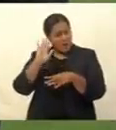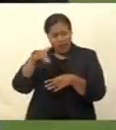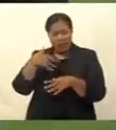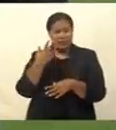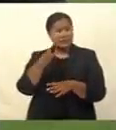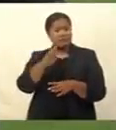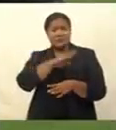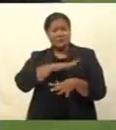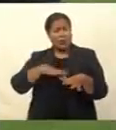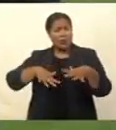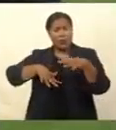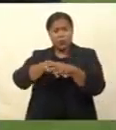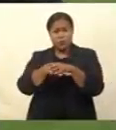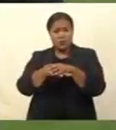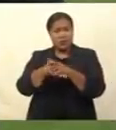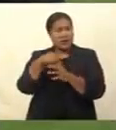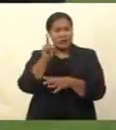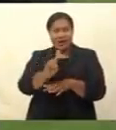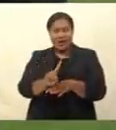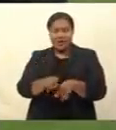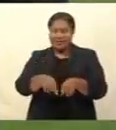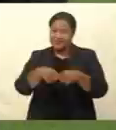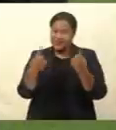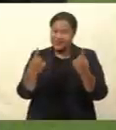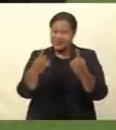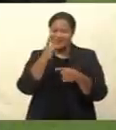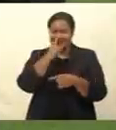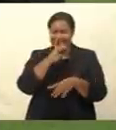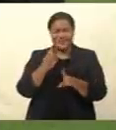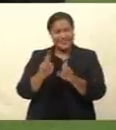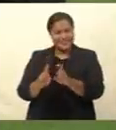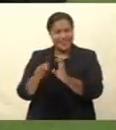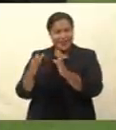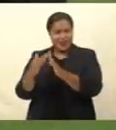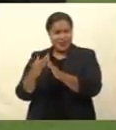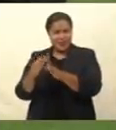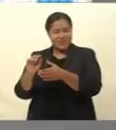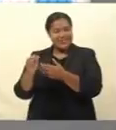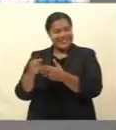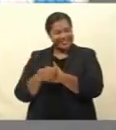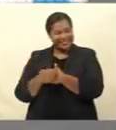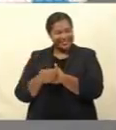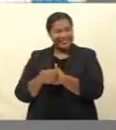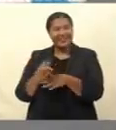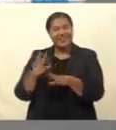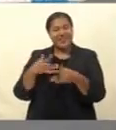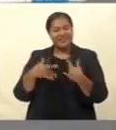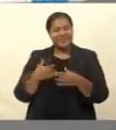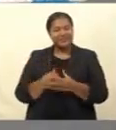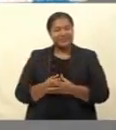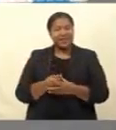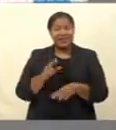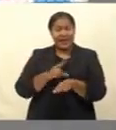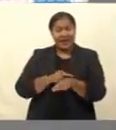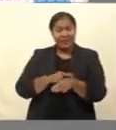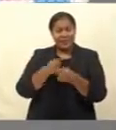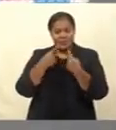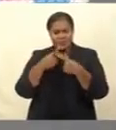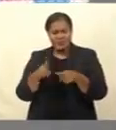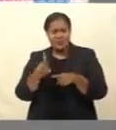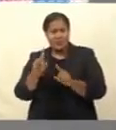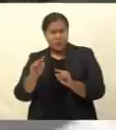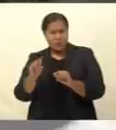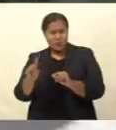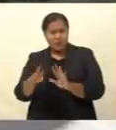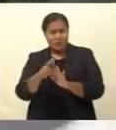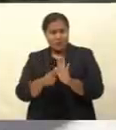Division. Today it's different. People are staying indoors to save lives. The government adopted this measure to control the